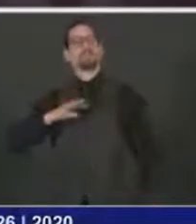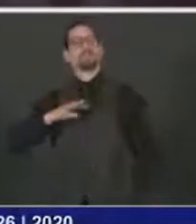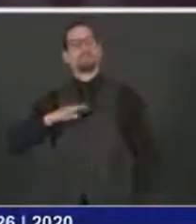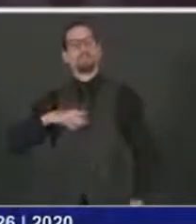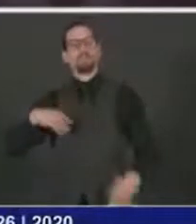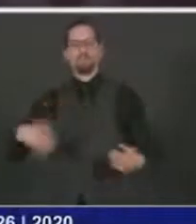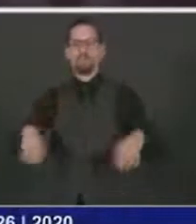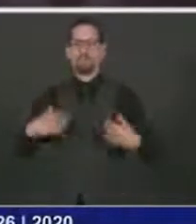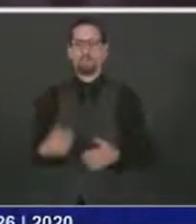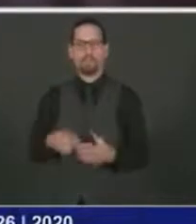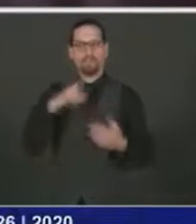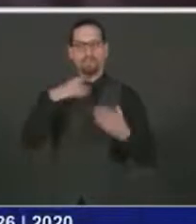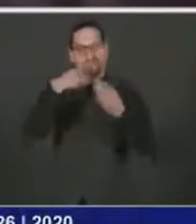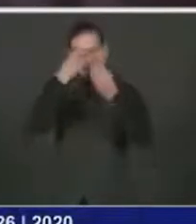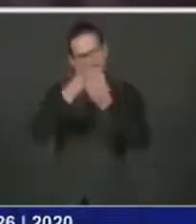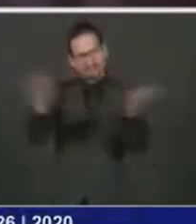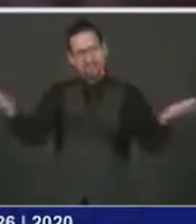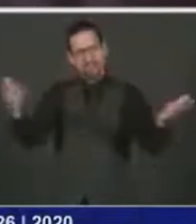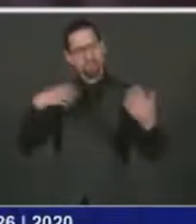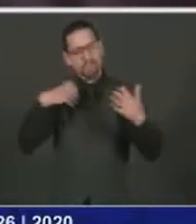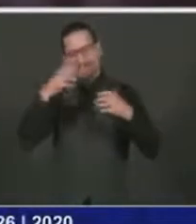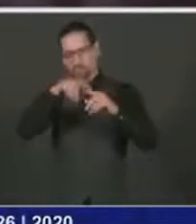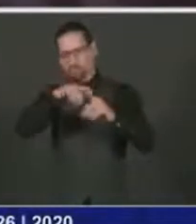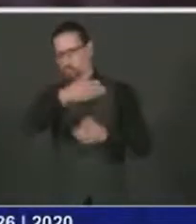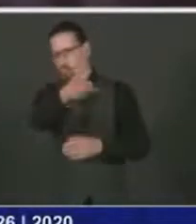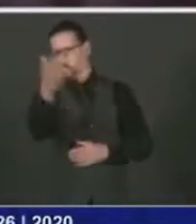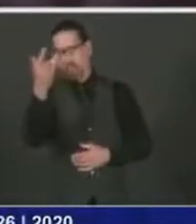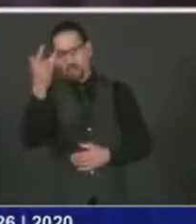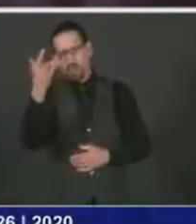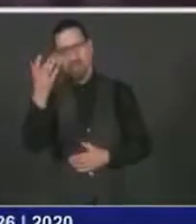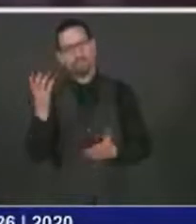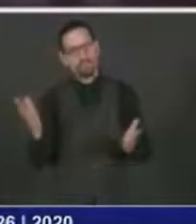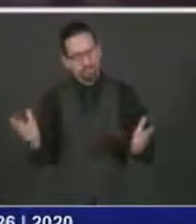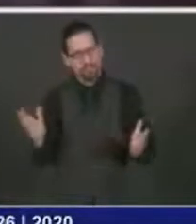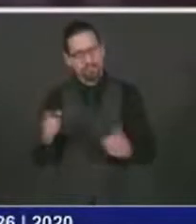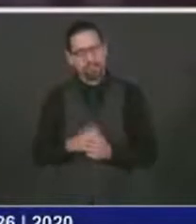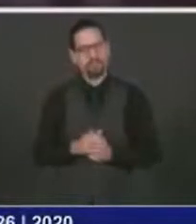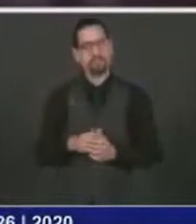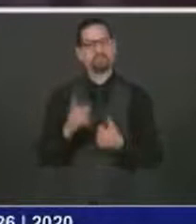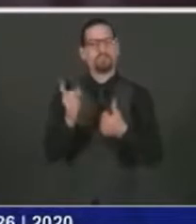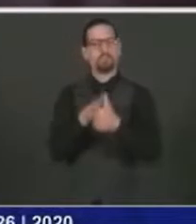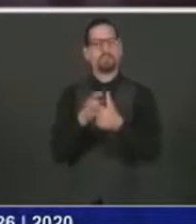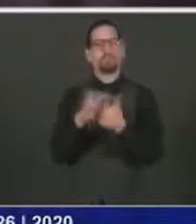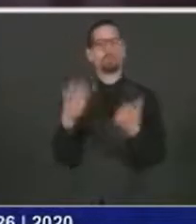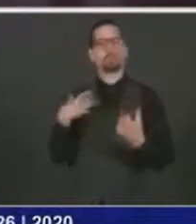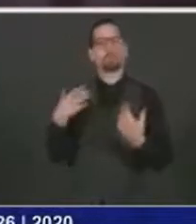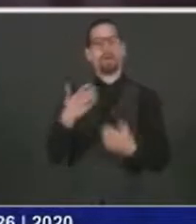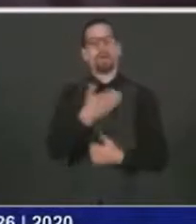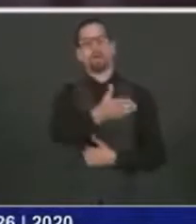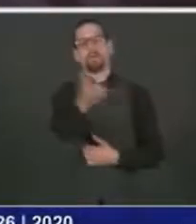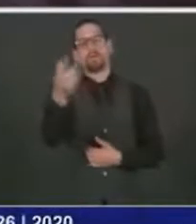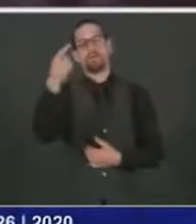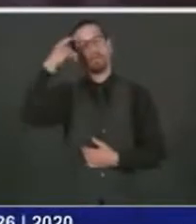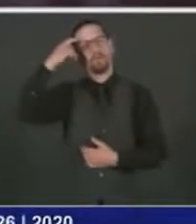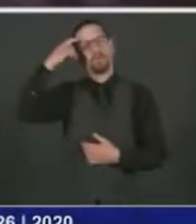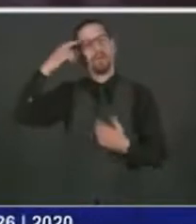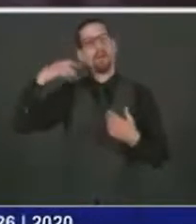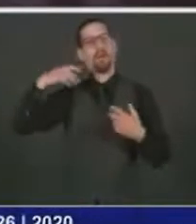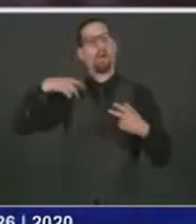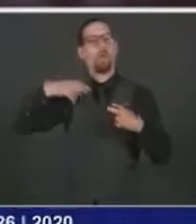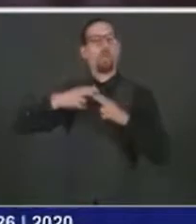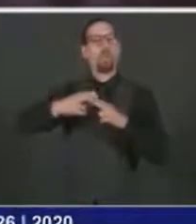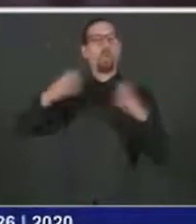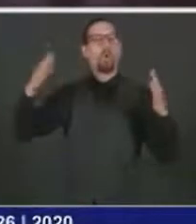Island for a couple of reasons. One, so you'll find some hope and energy